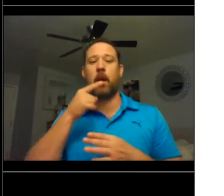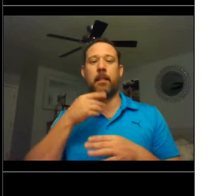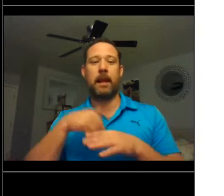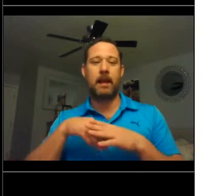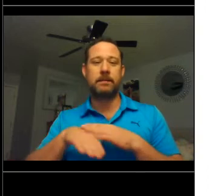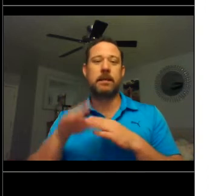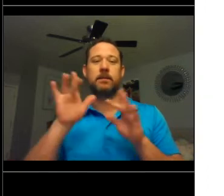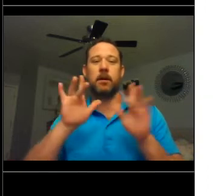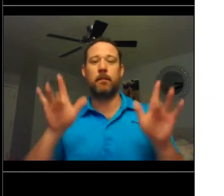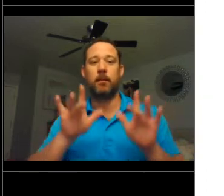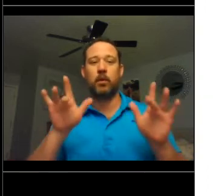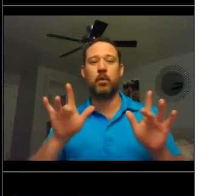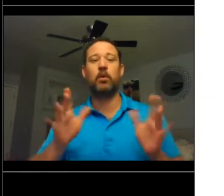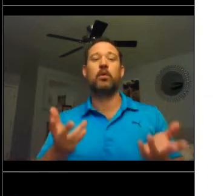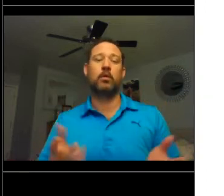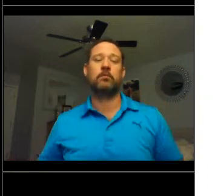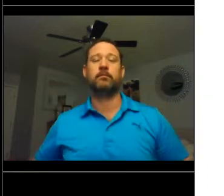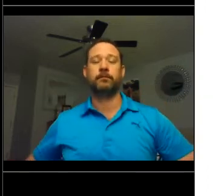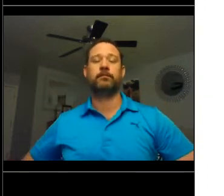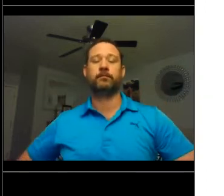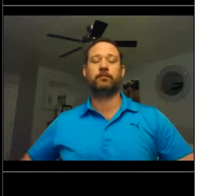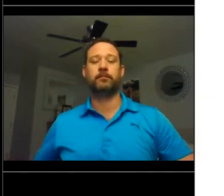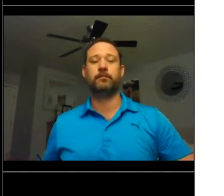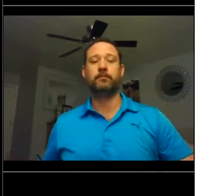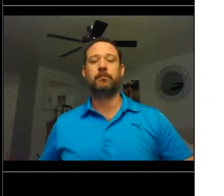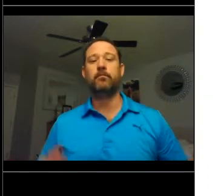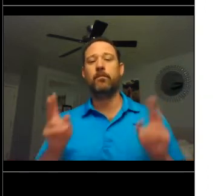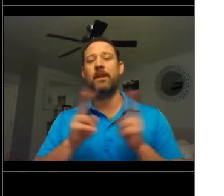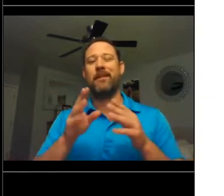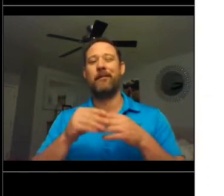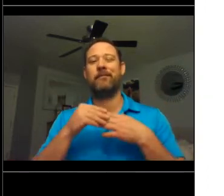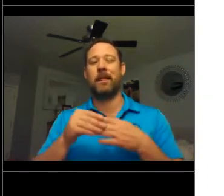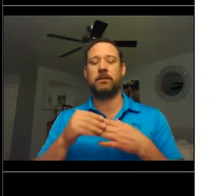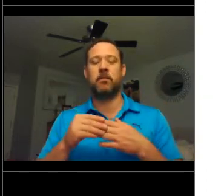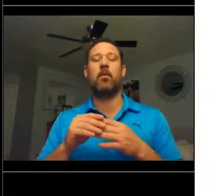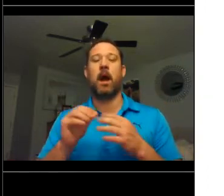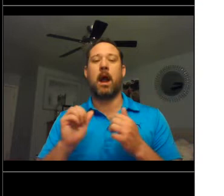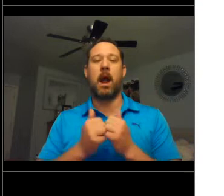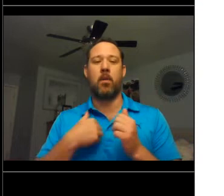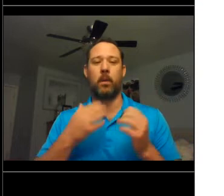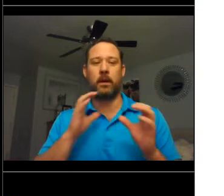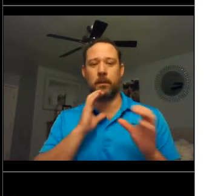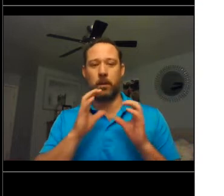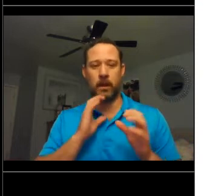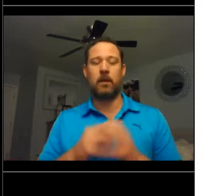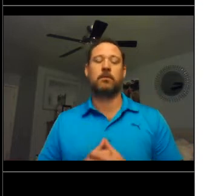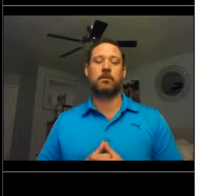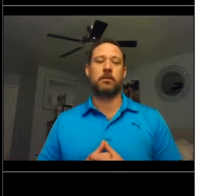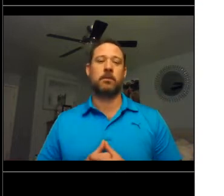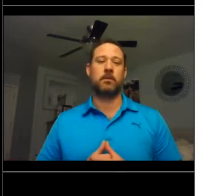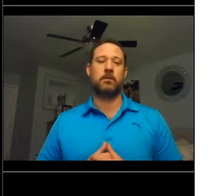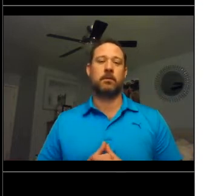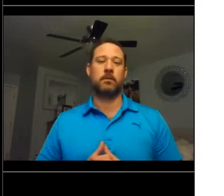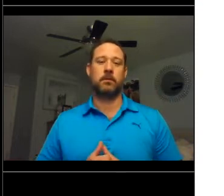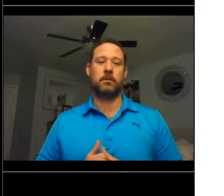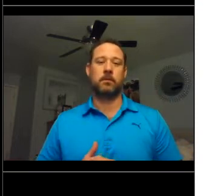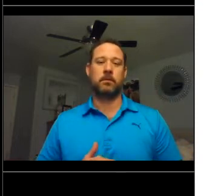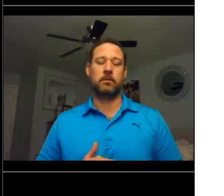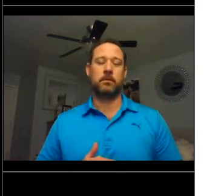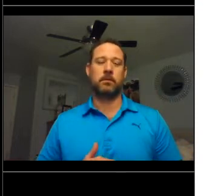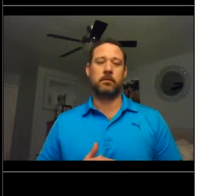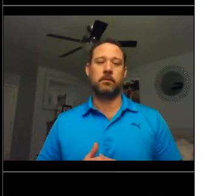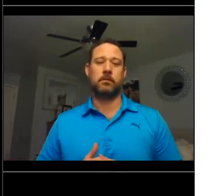computer. We are very flexible in how we communicate. However, I will say that kind of from our